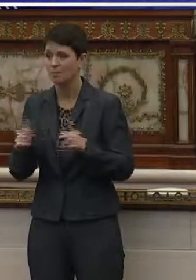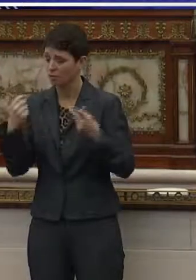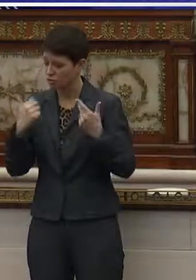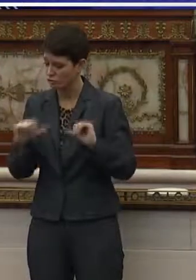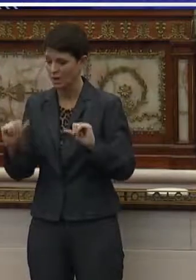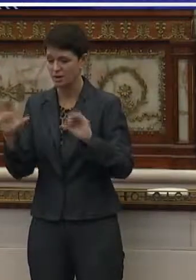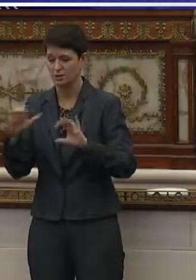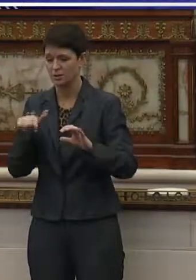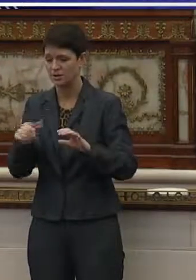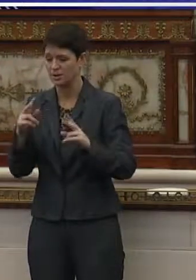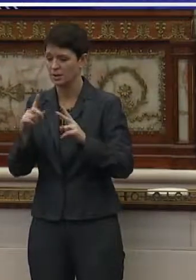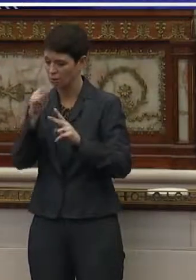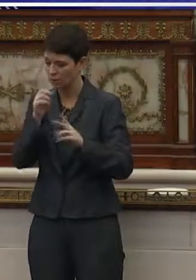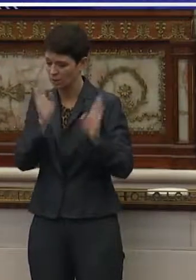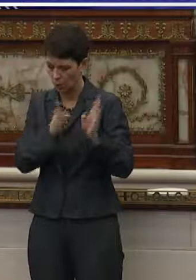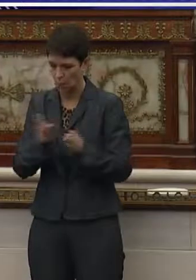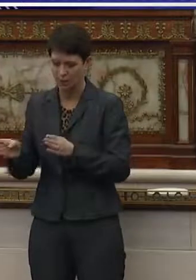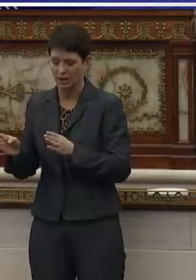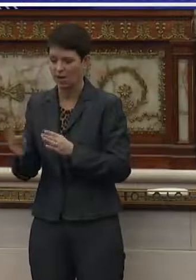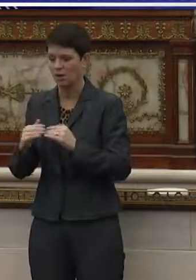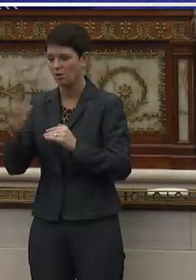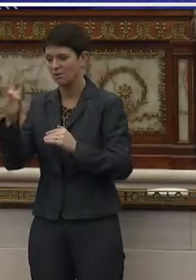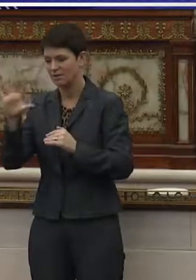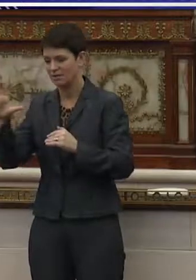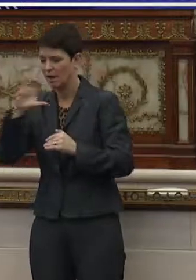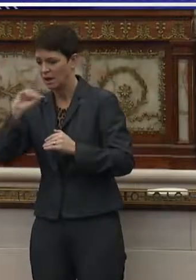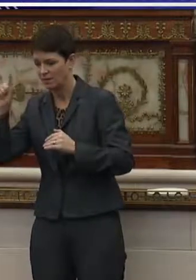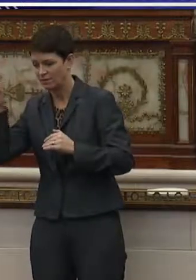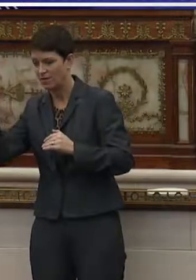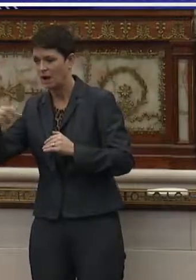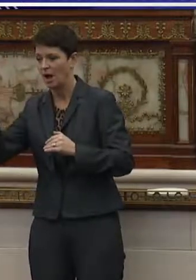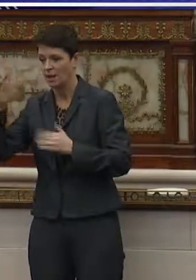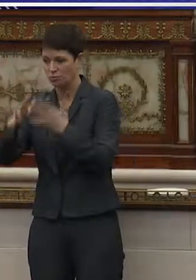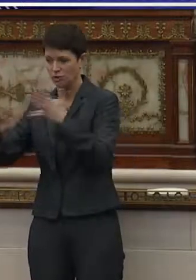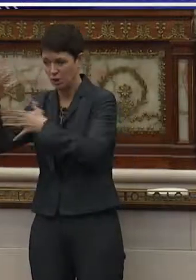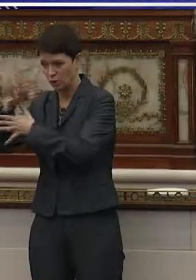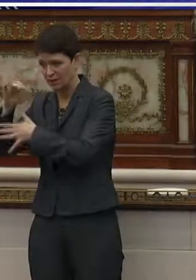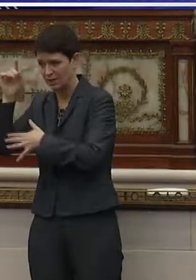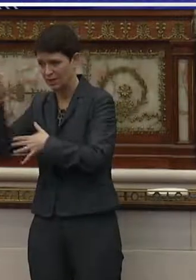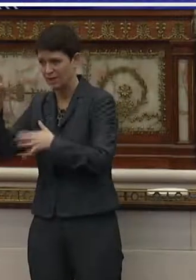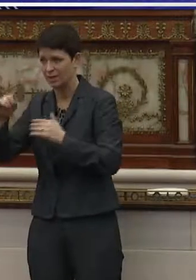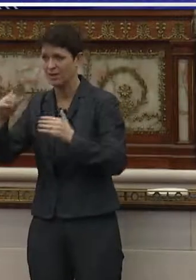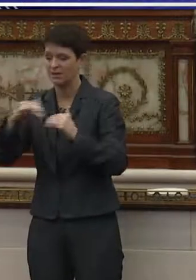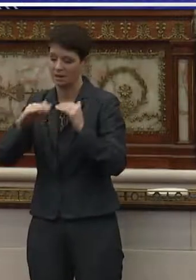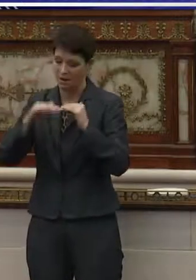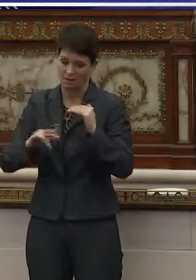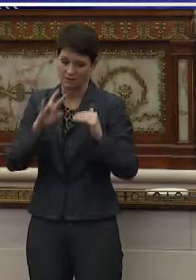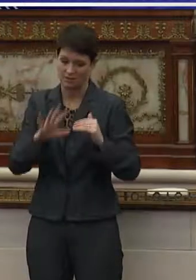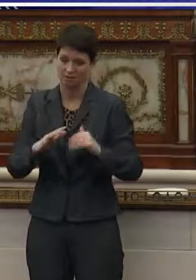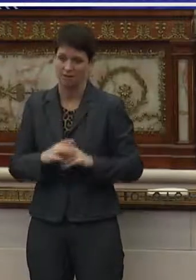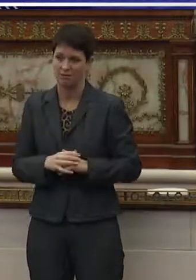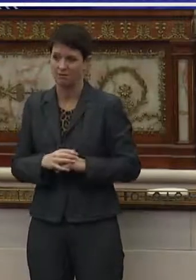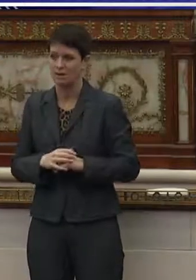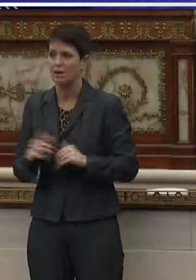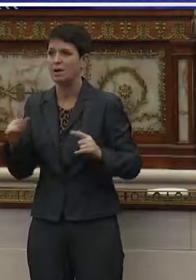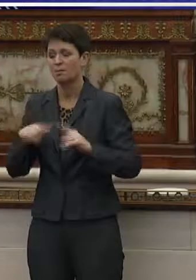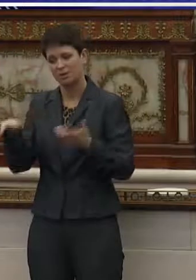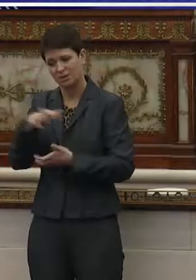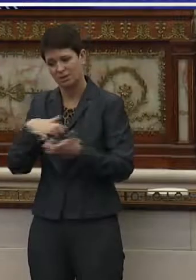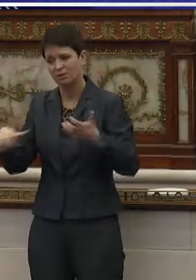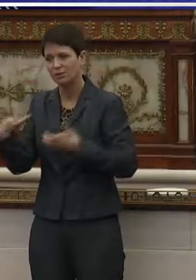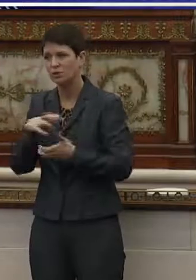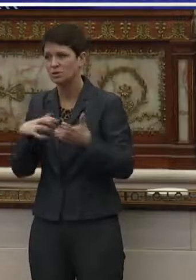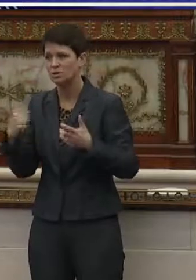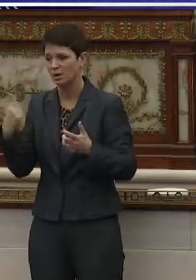trying to do this in a priority order, and the over 75s would be a higher priority than the under 75s. Yeah, and the confusion caused by